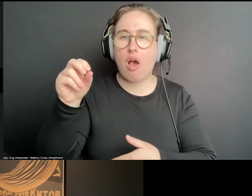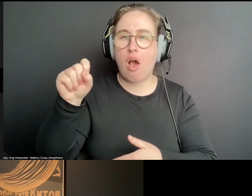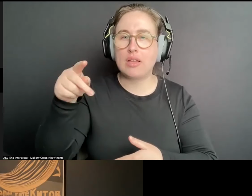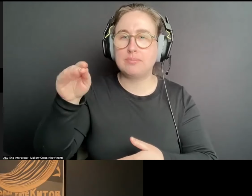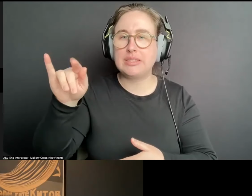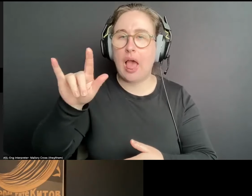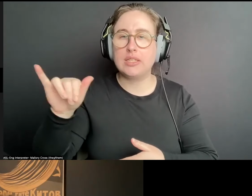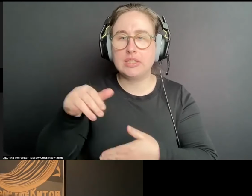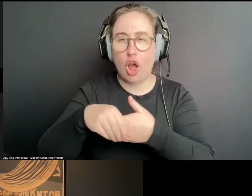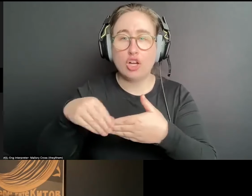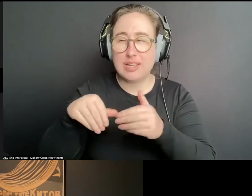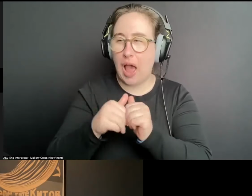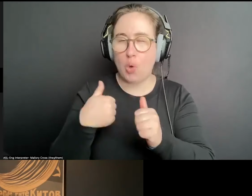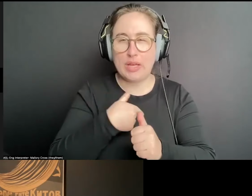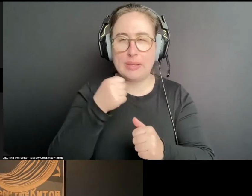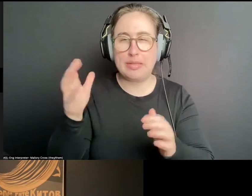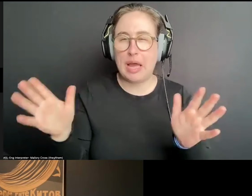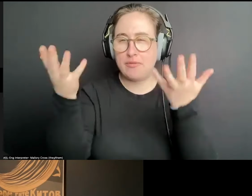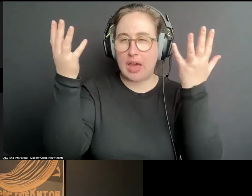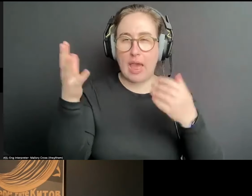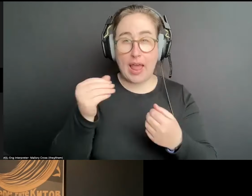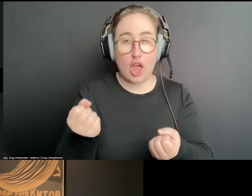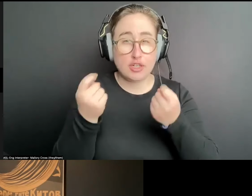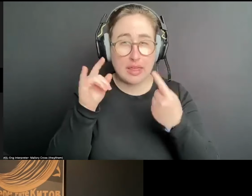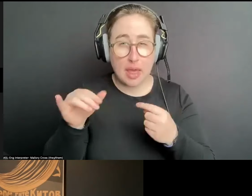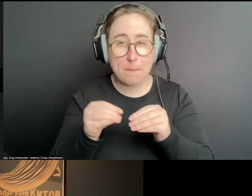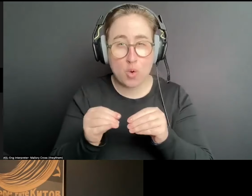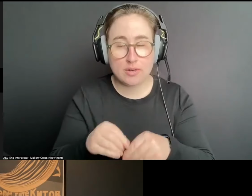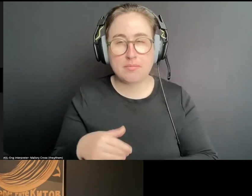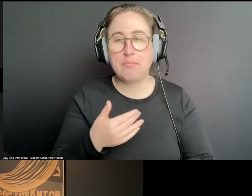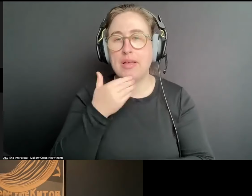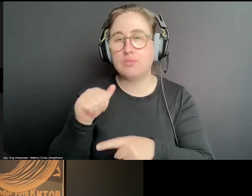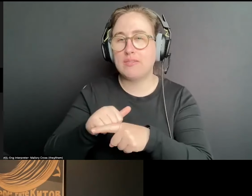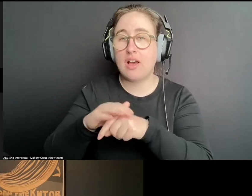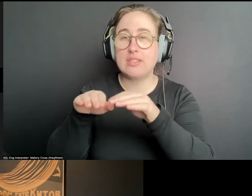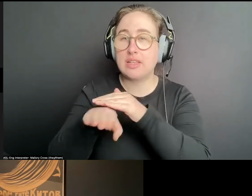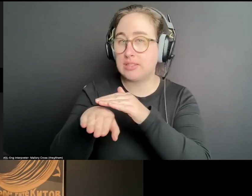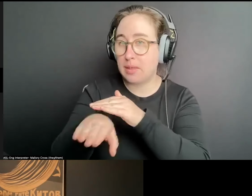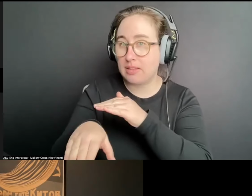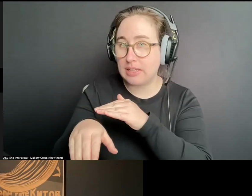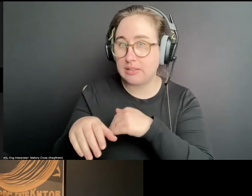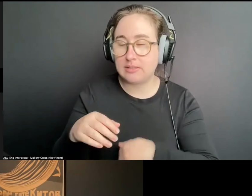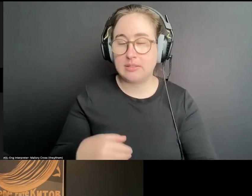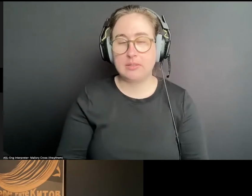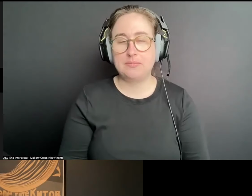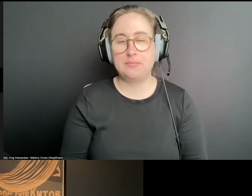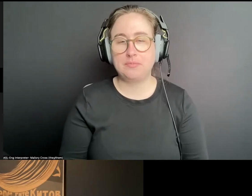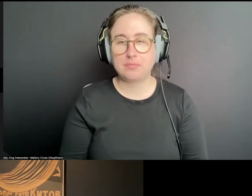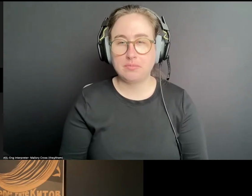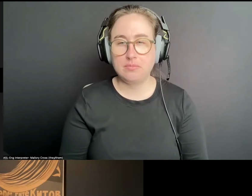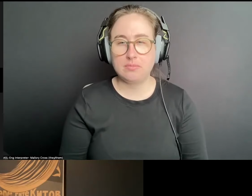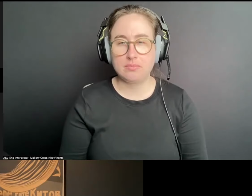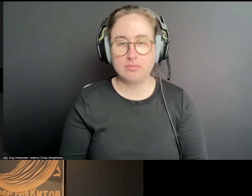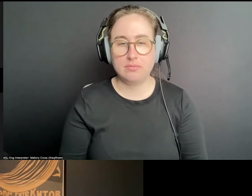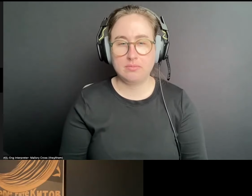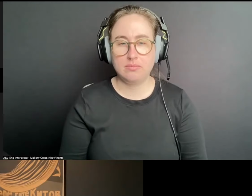can amplify that and understand that, you know, best practices on accessibility. It sort of differs whether it's